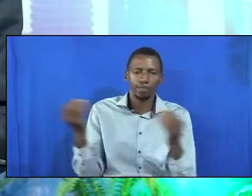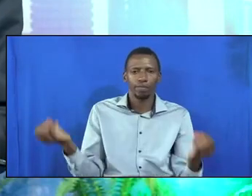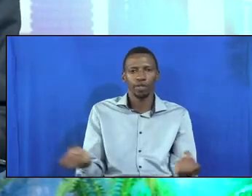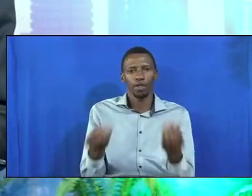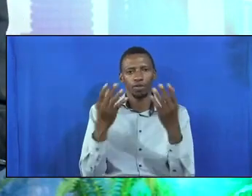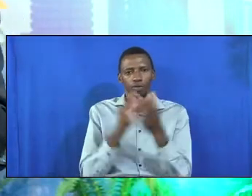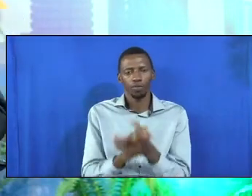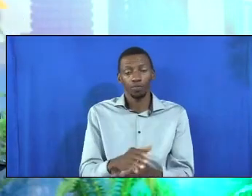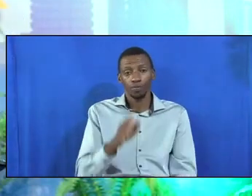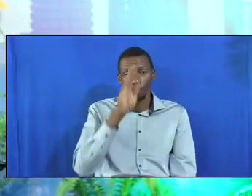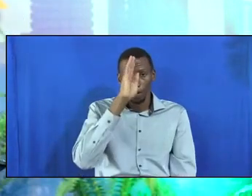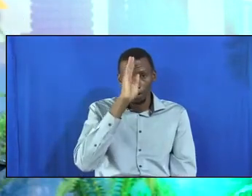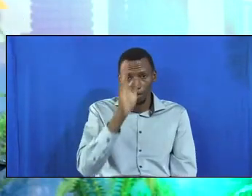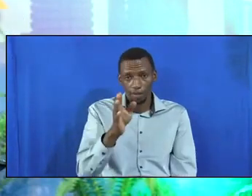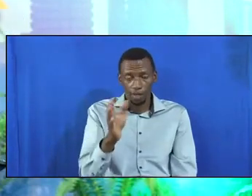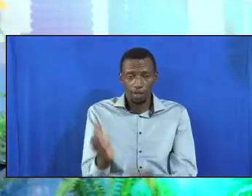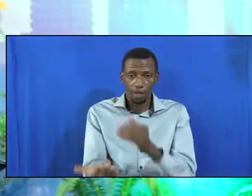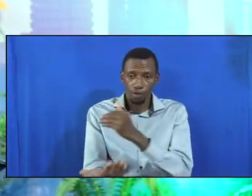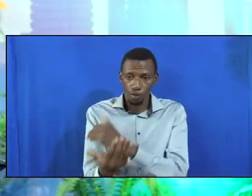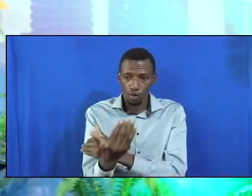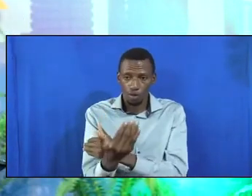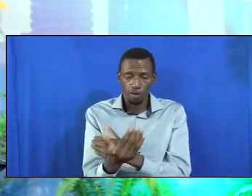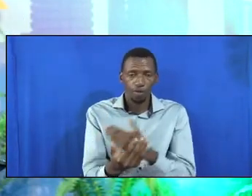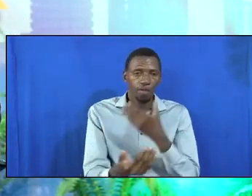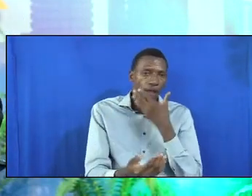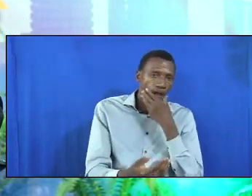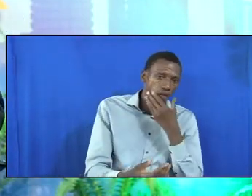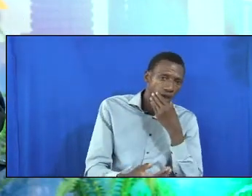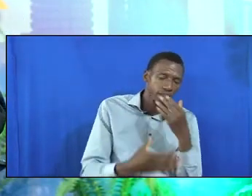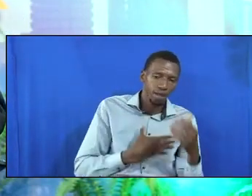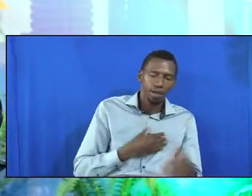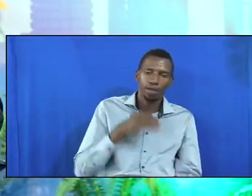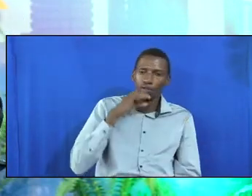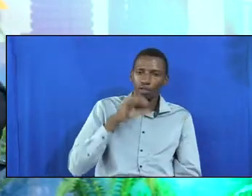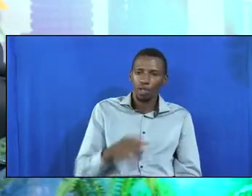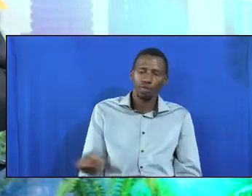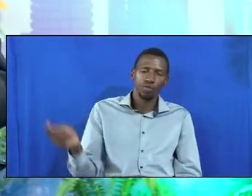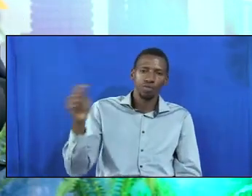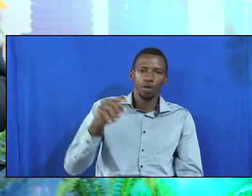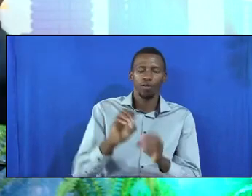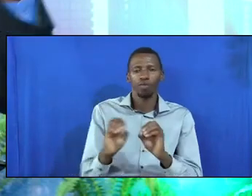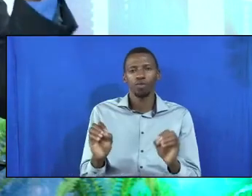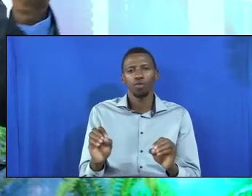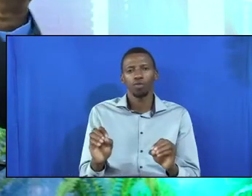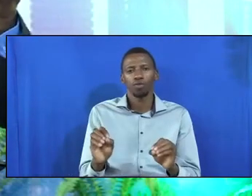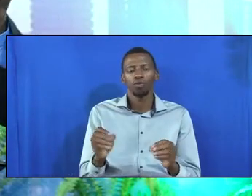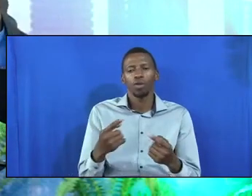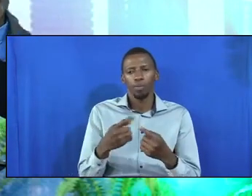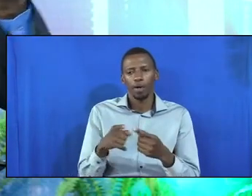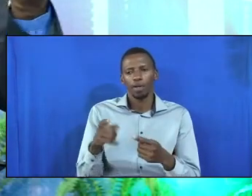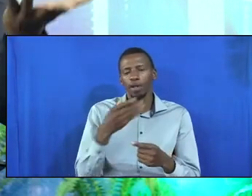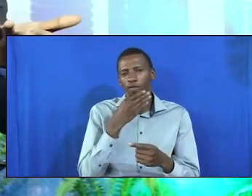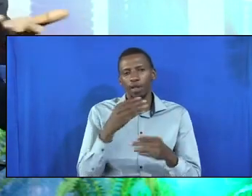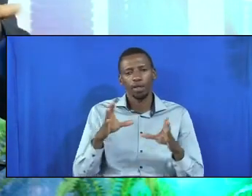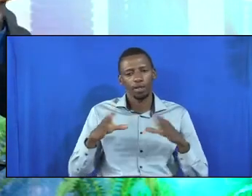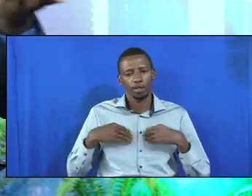morning, the father of the son had not come, but he had consented. So on Sunday, when they go home,